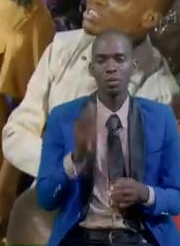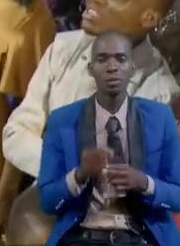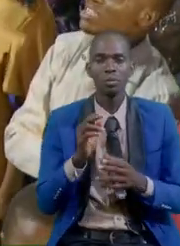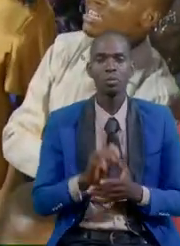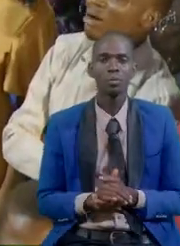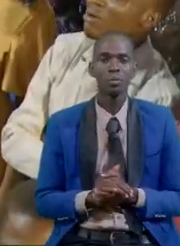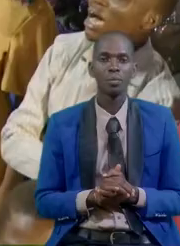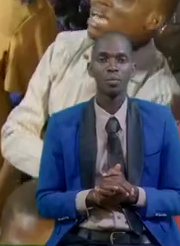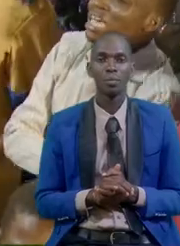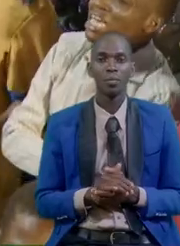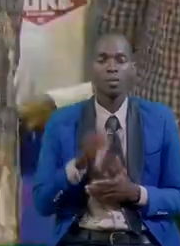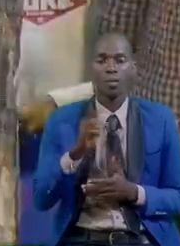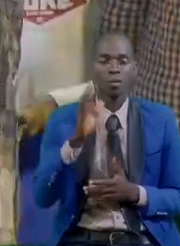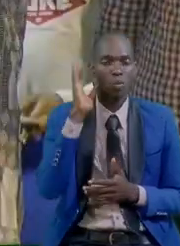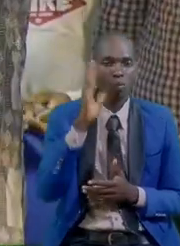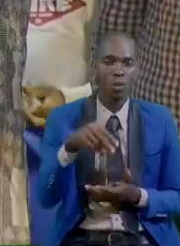You will get up.